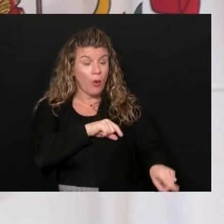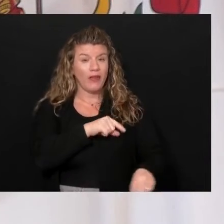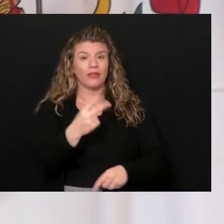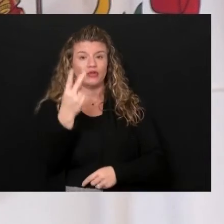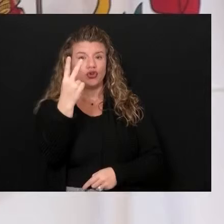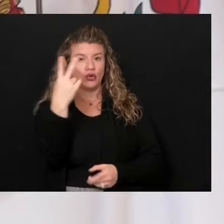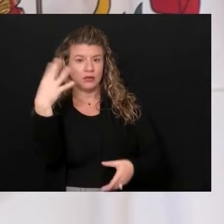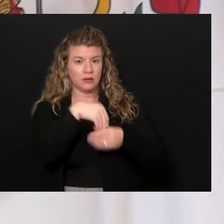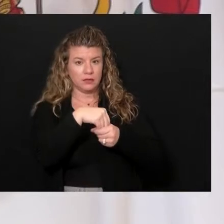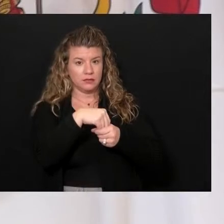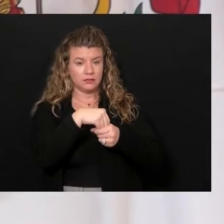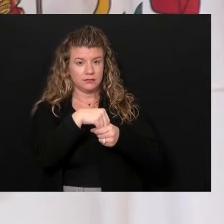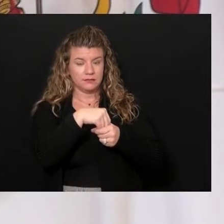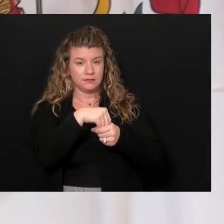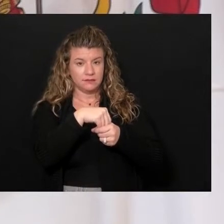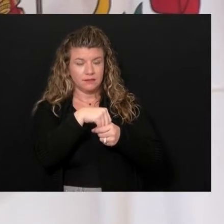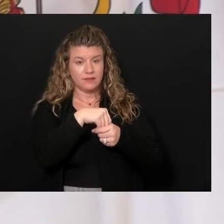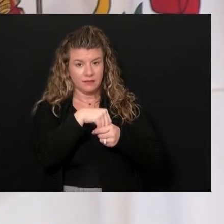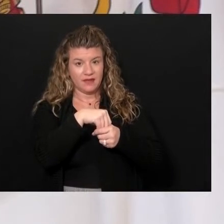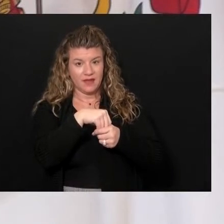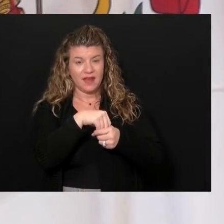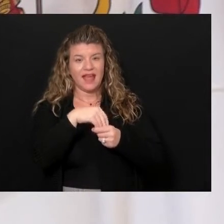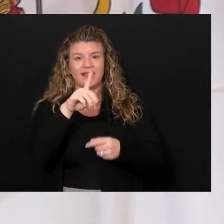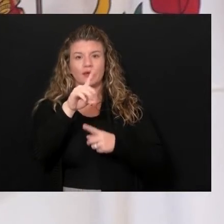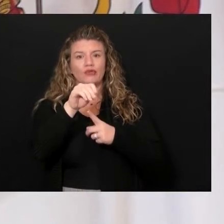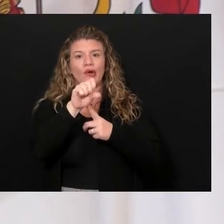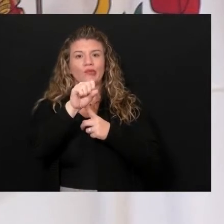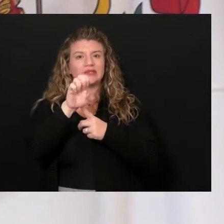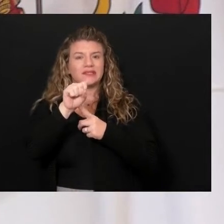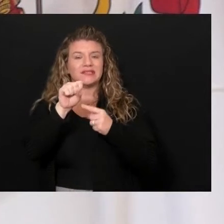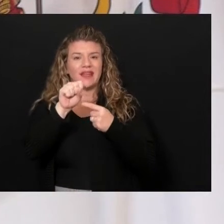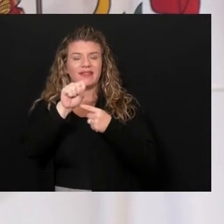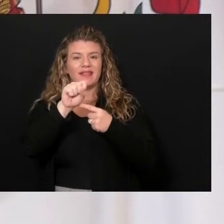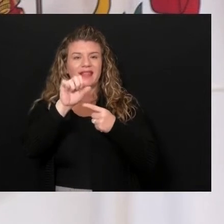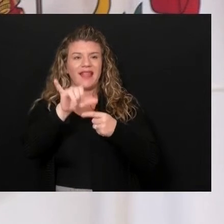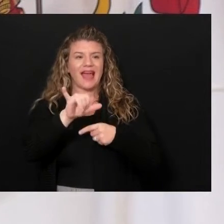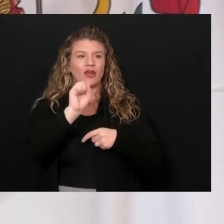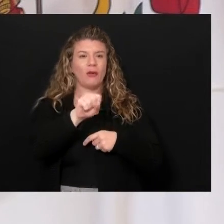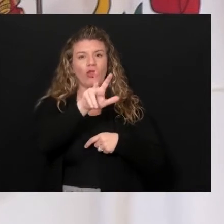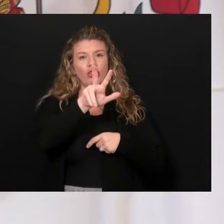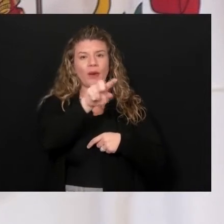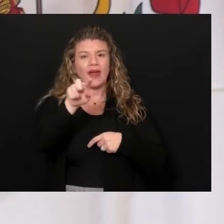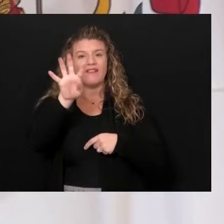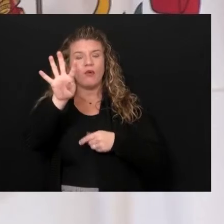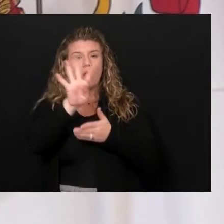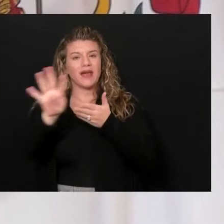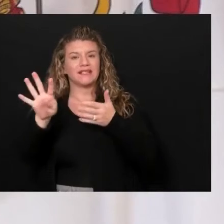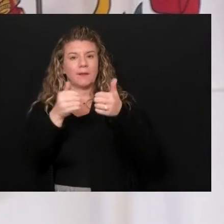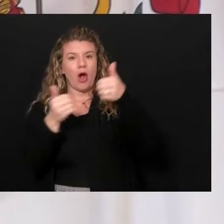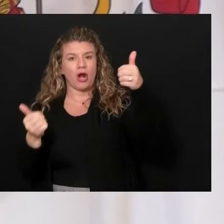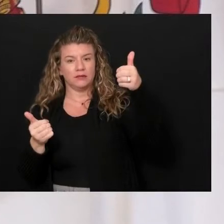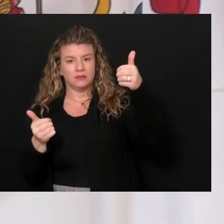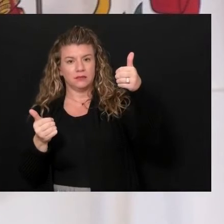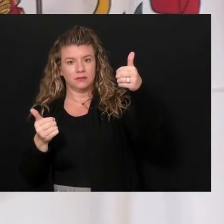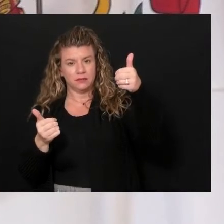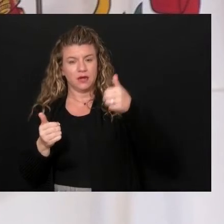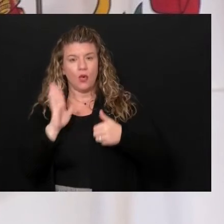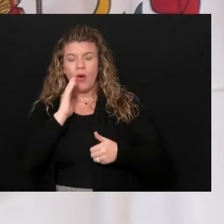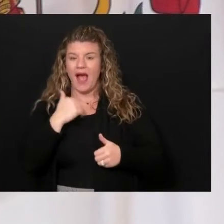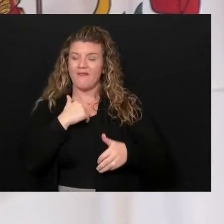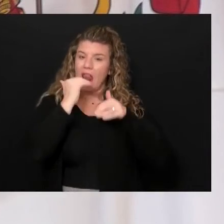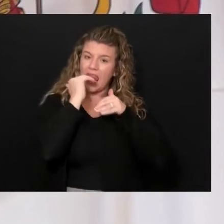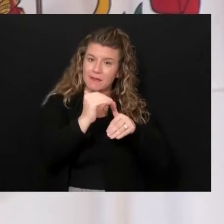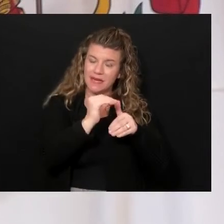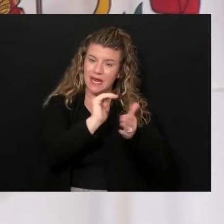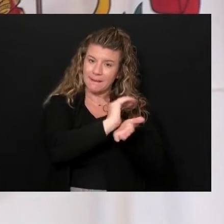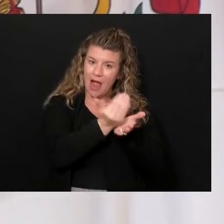2 doses of it. And the doses are from 3 to 4 weeks apart. There'll be a limited